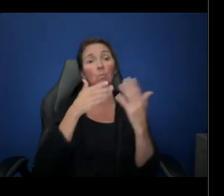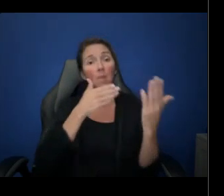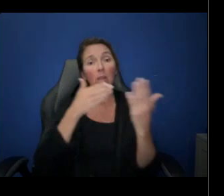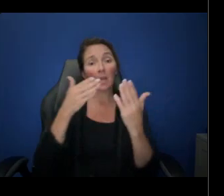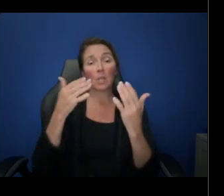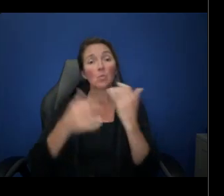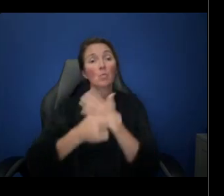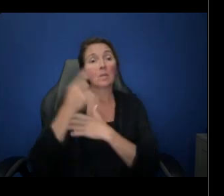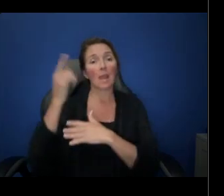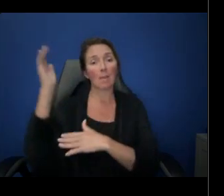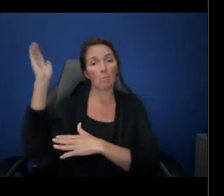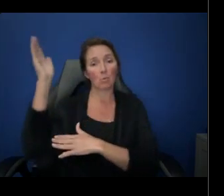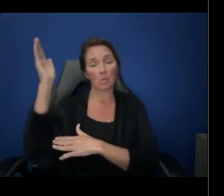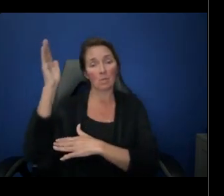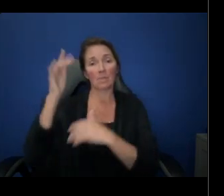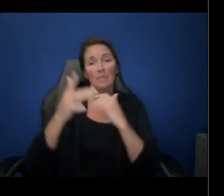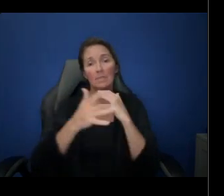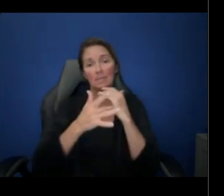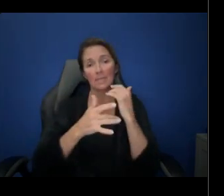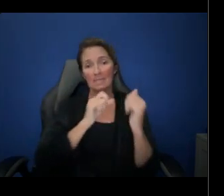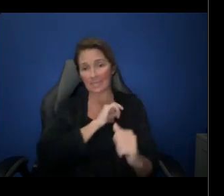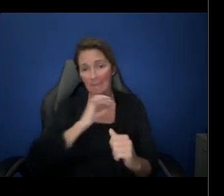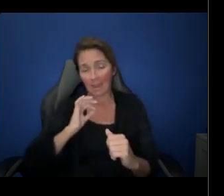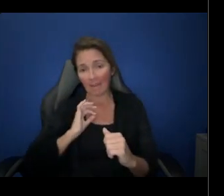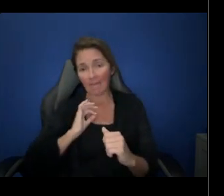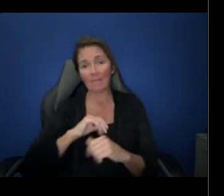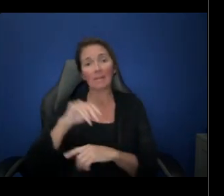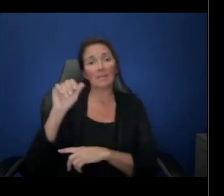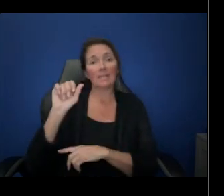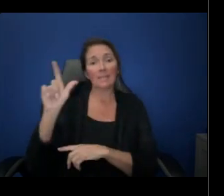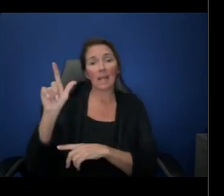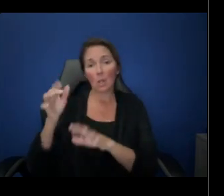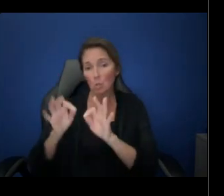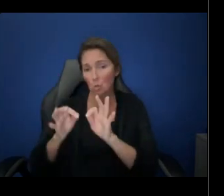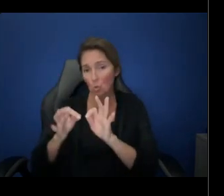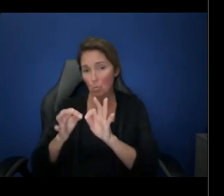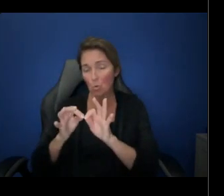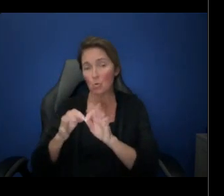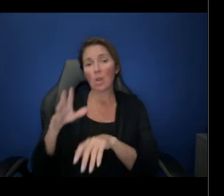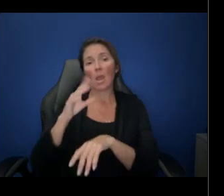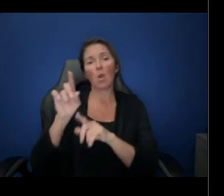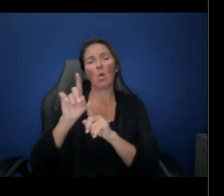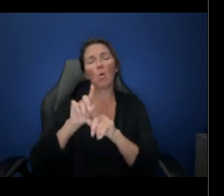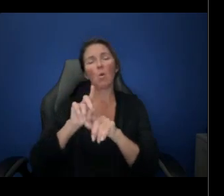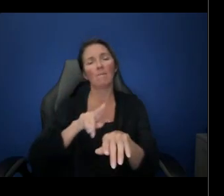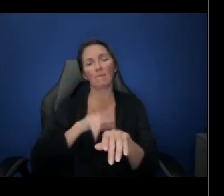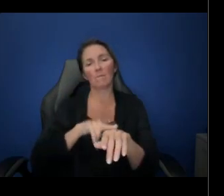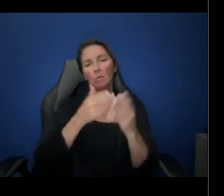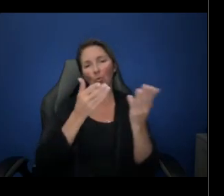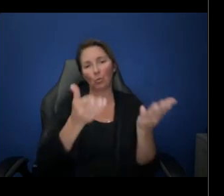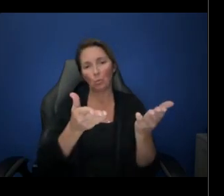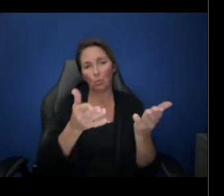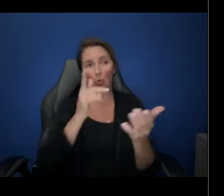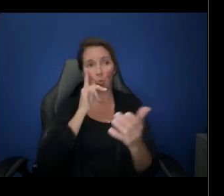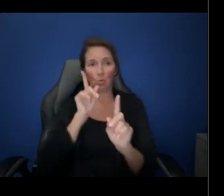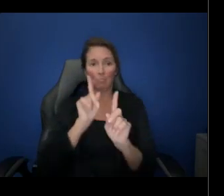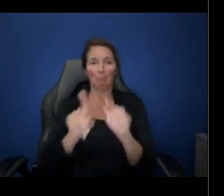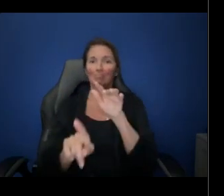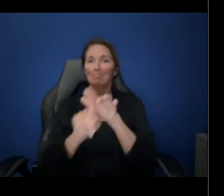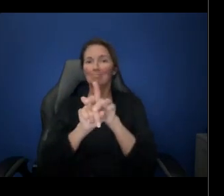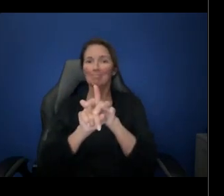today's presenters, the technical staff, the ASL interpreters, and of course, you, the